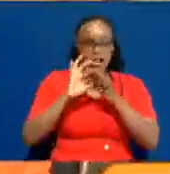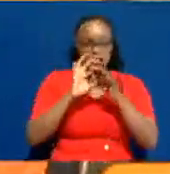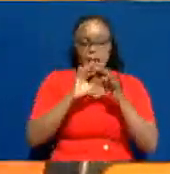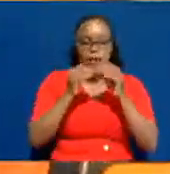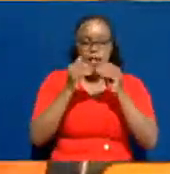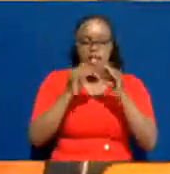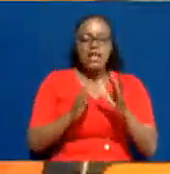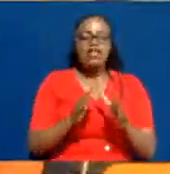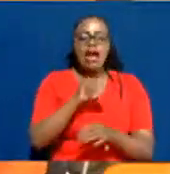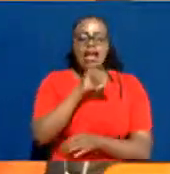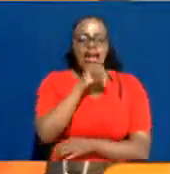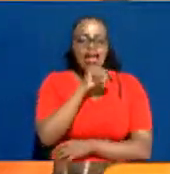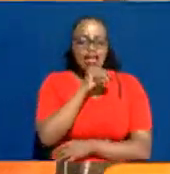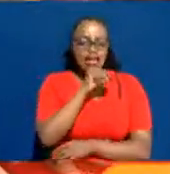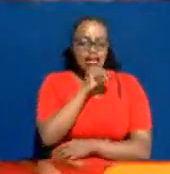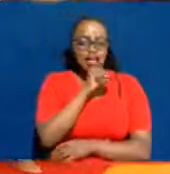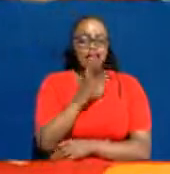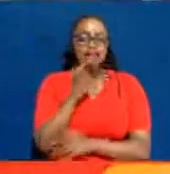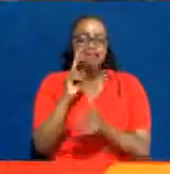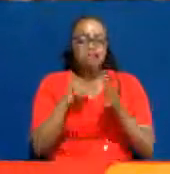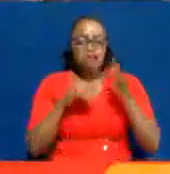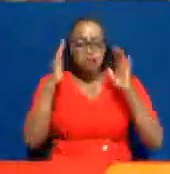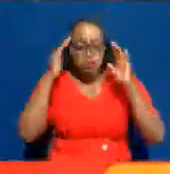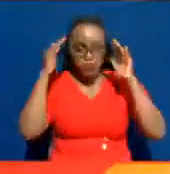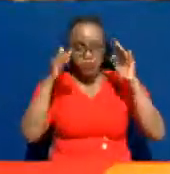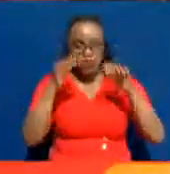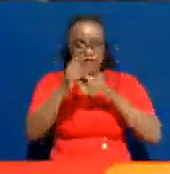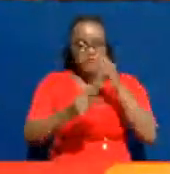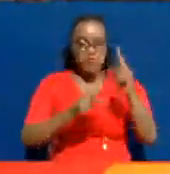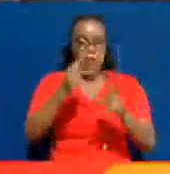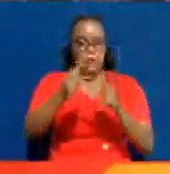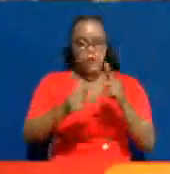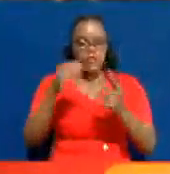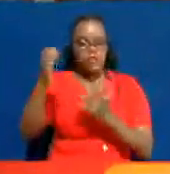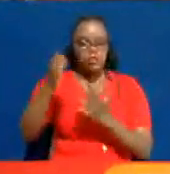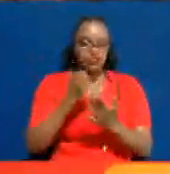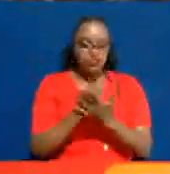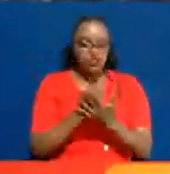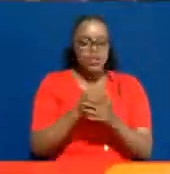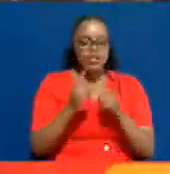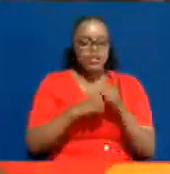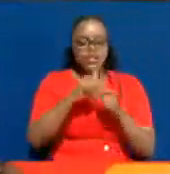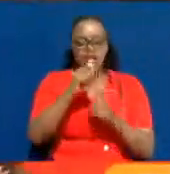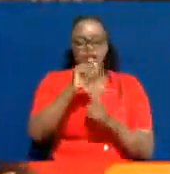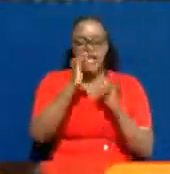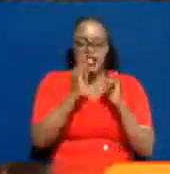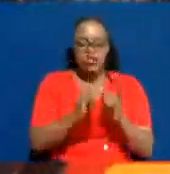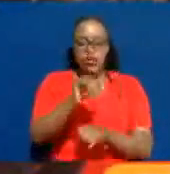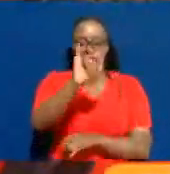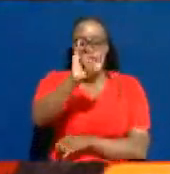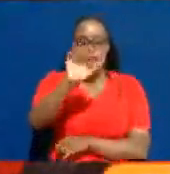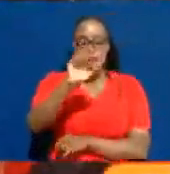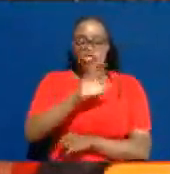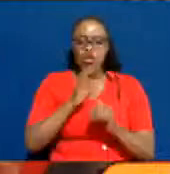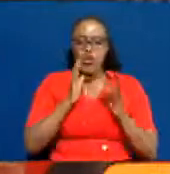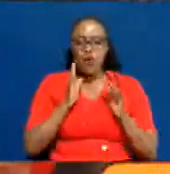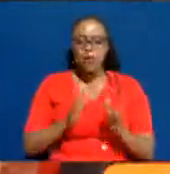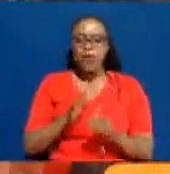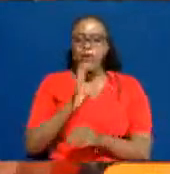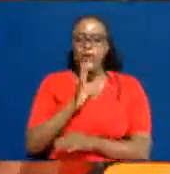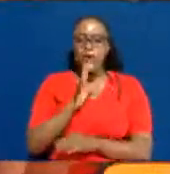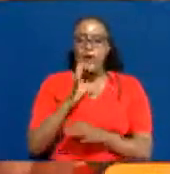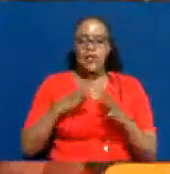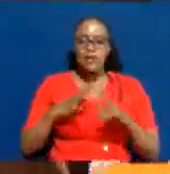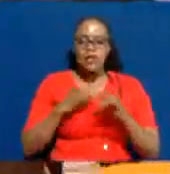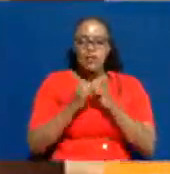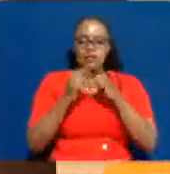leader Raila Odinga turned his attention to the process of recruiting six new IEBC commissioners. Addressing grassroots leaders